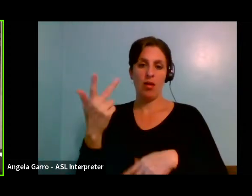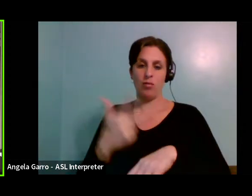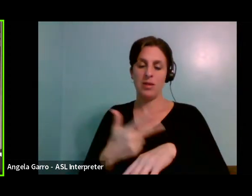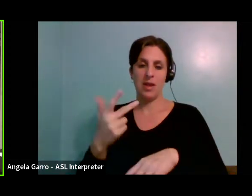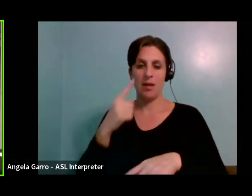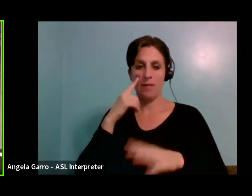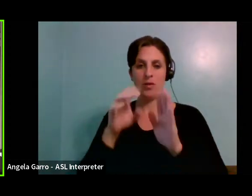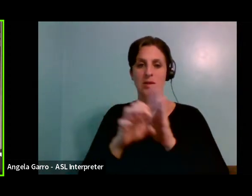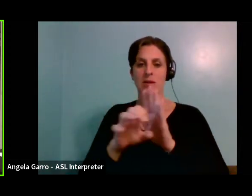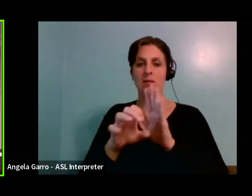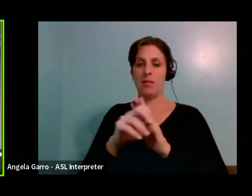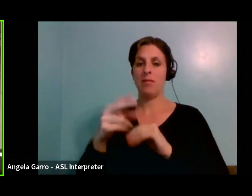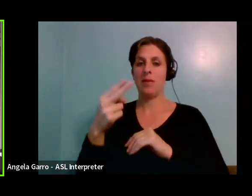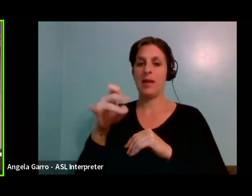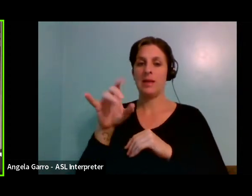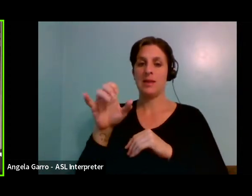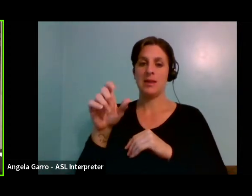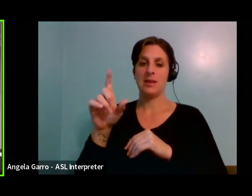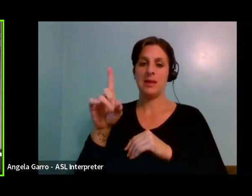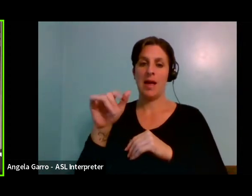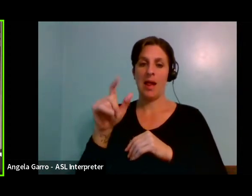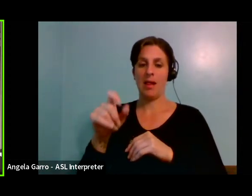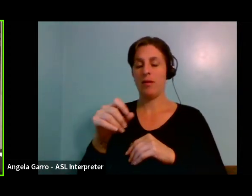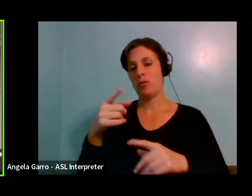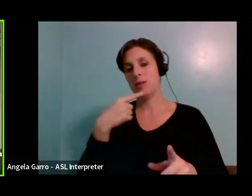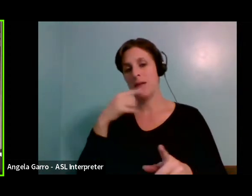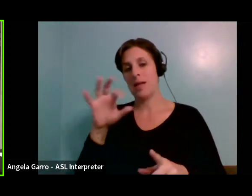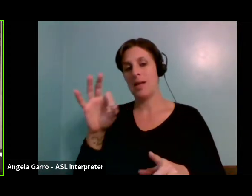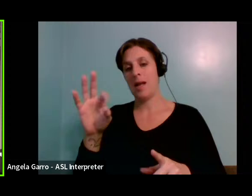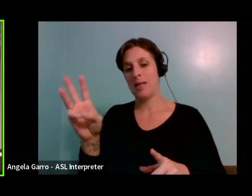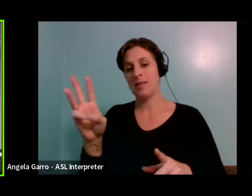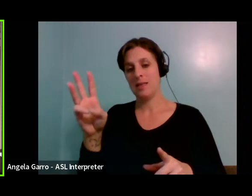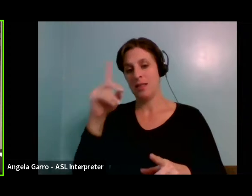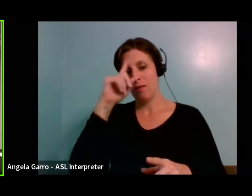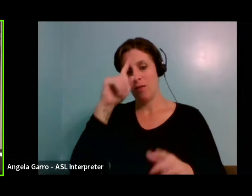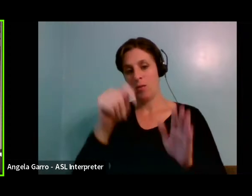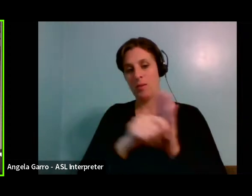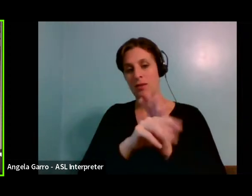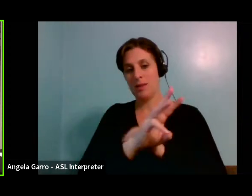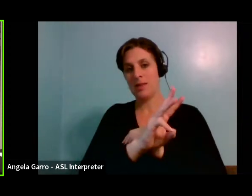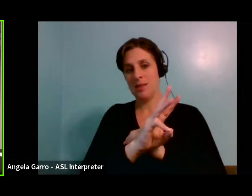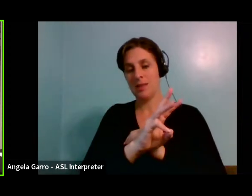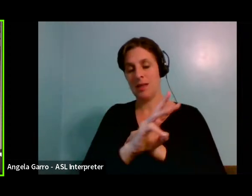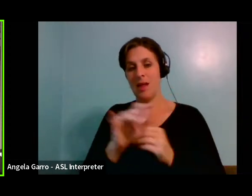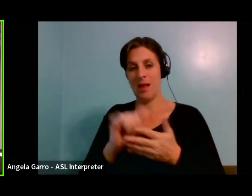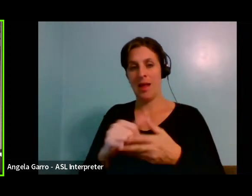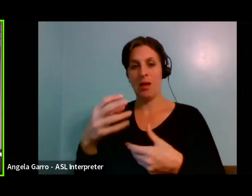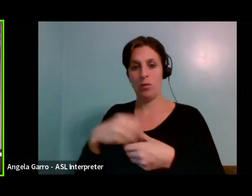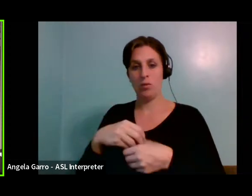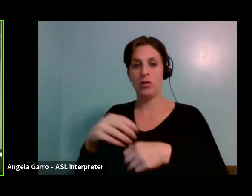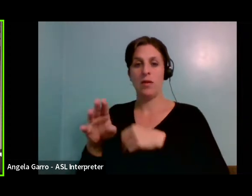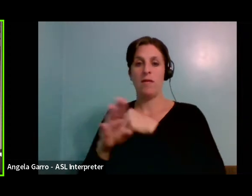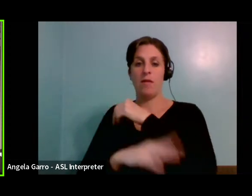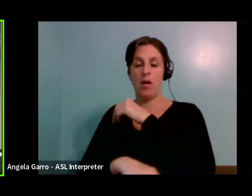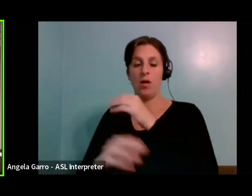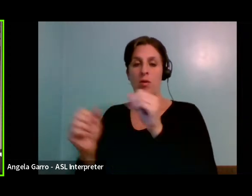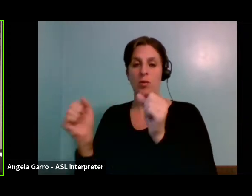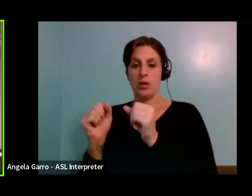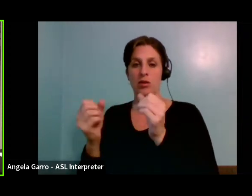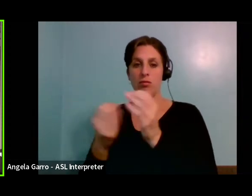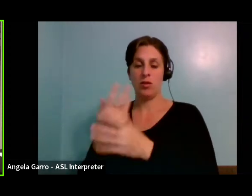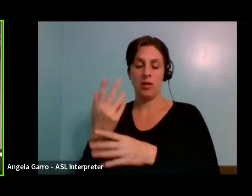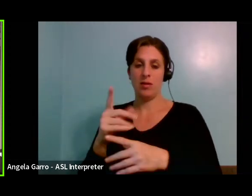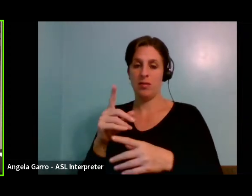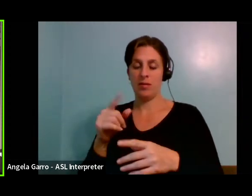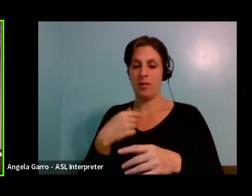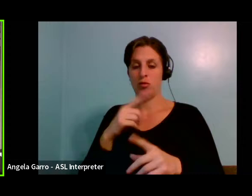example, Hillsdale has, we'll say 96 for period 6. So that includes the fall, winter, and spring. I know together I'm just